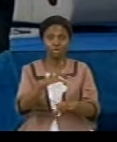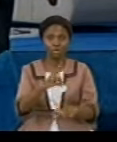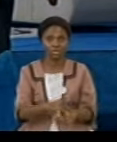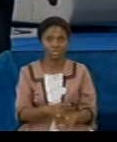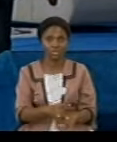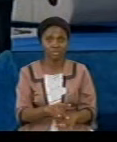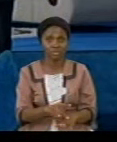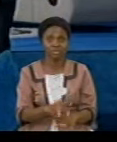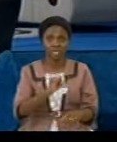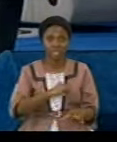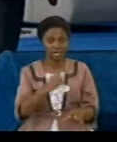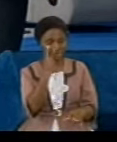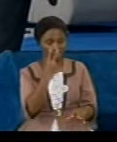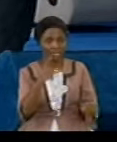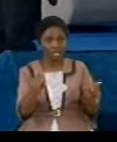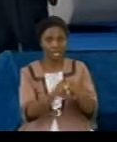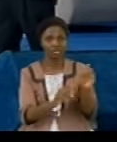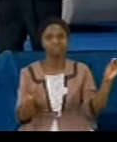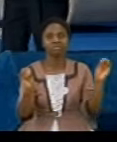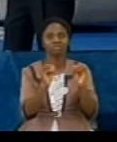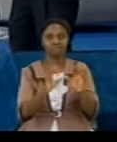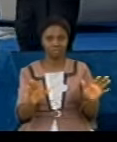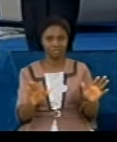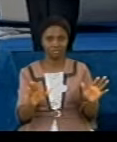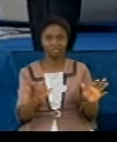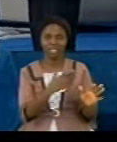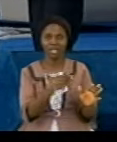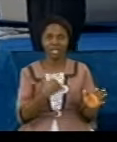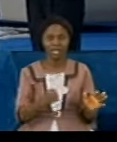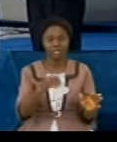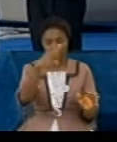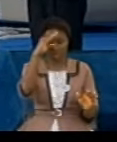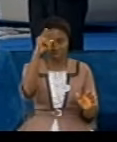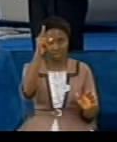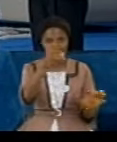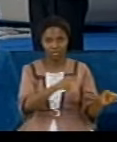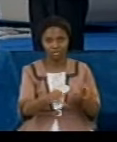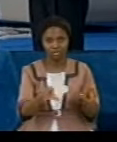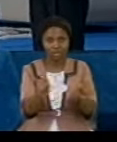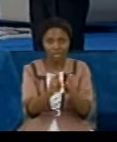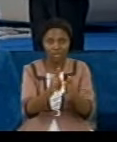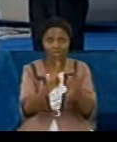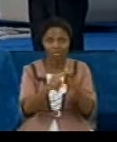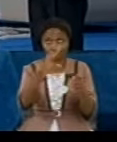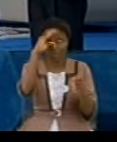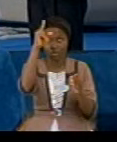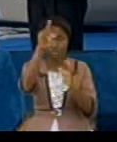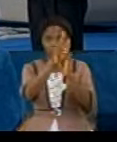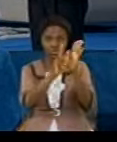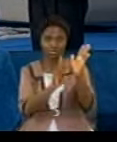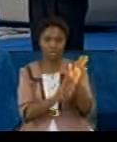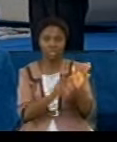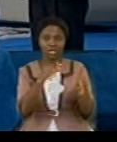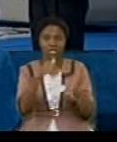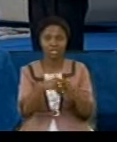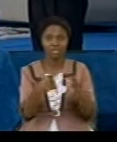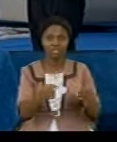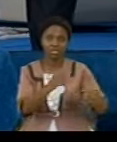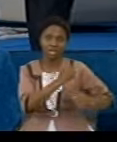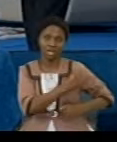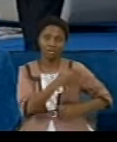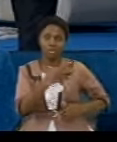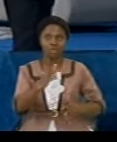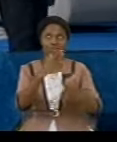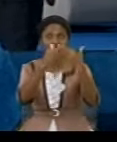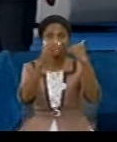as nothing. And he doeth according to his will in the army of heaven.